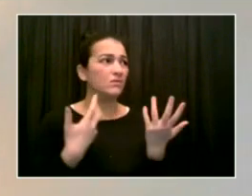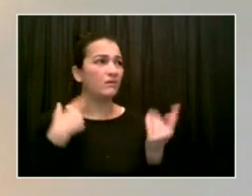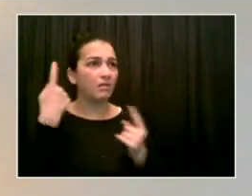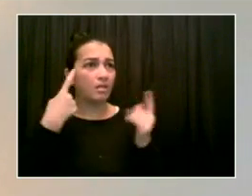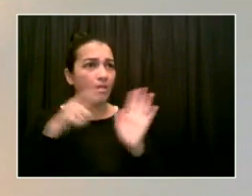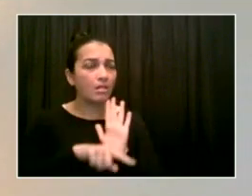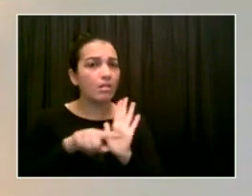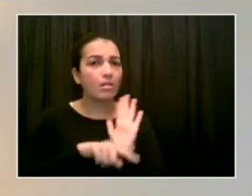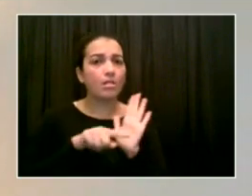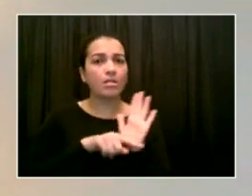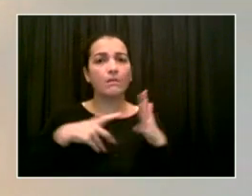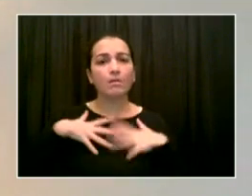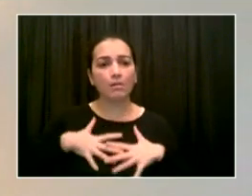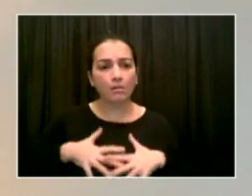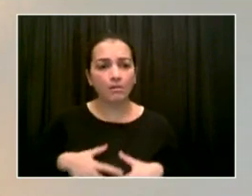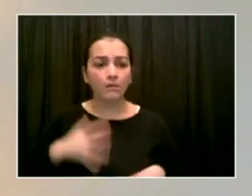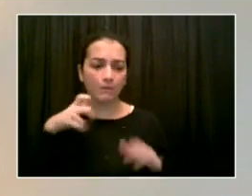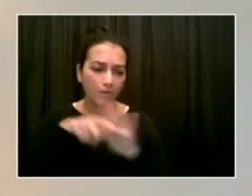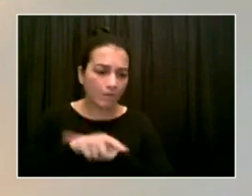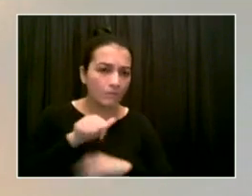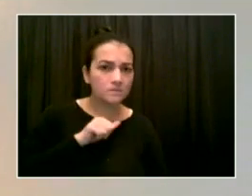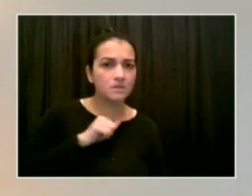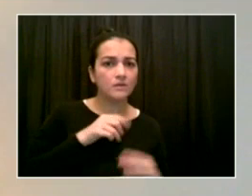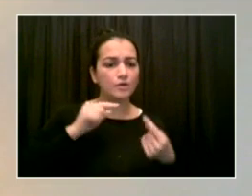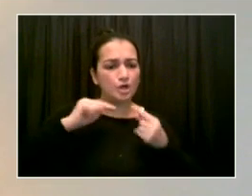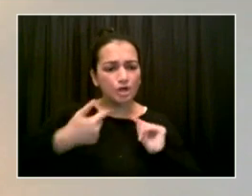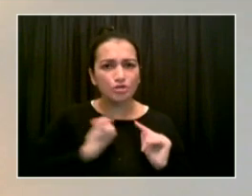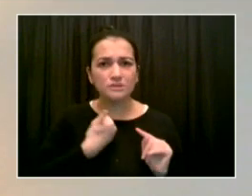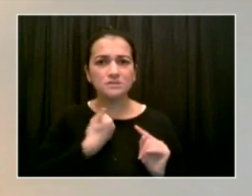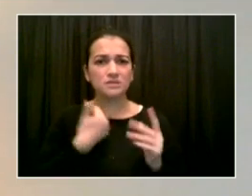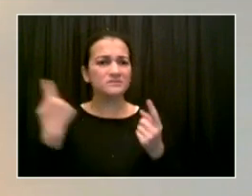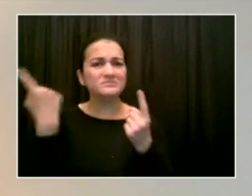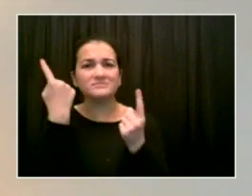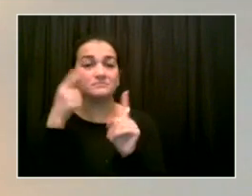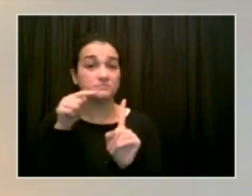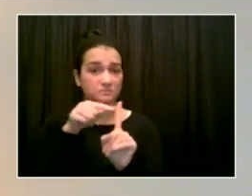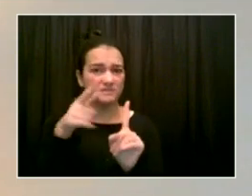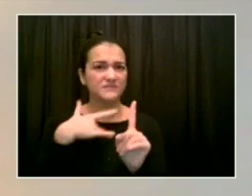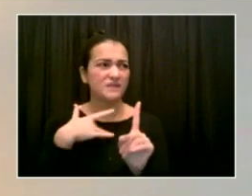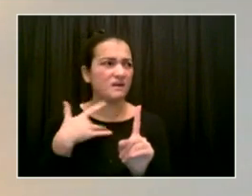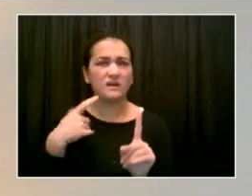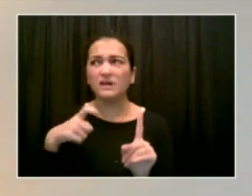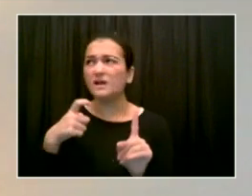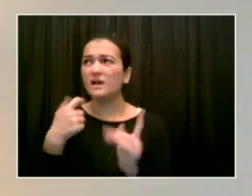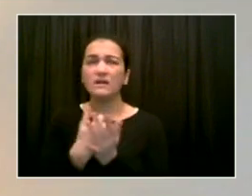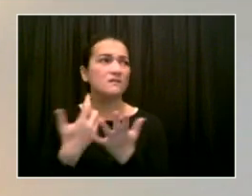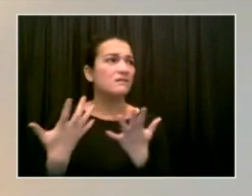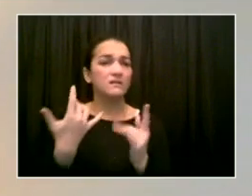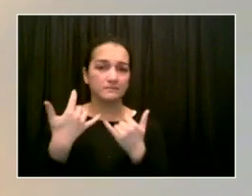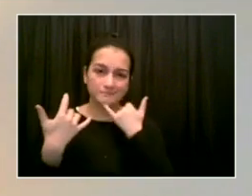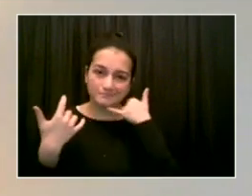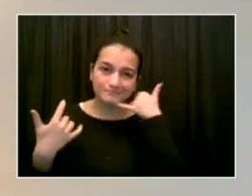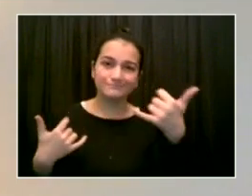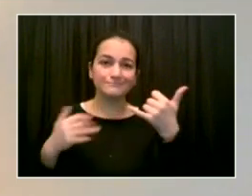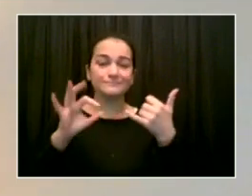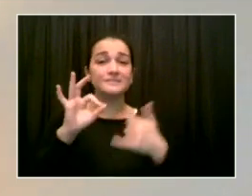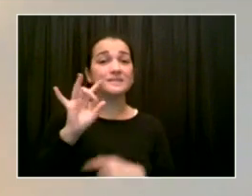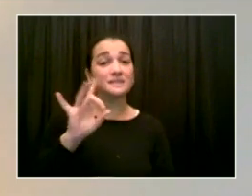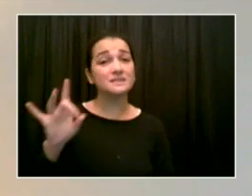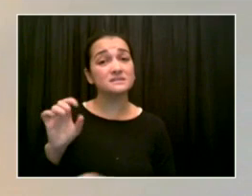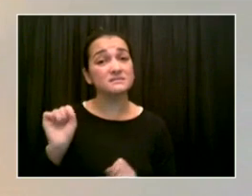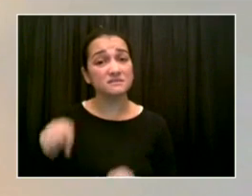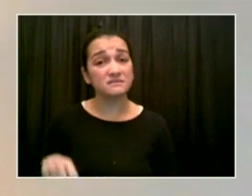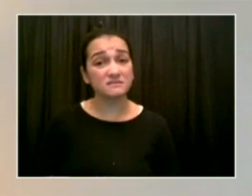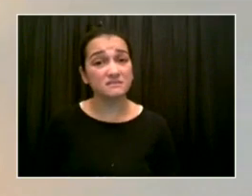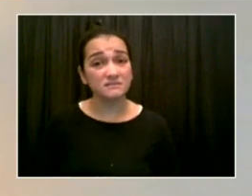that the government is looking at as an example of the kind of service 988 could be. That makes me feel very proud. And I want